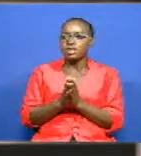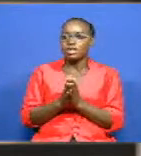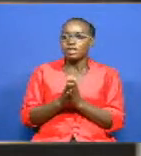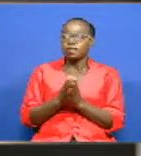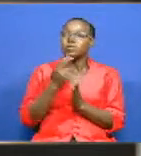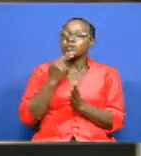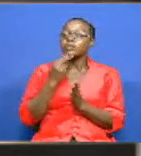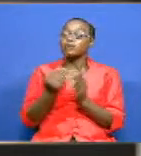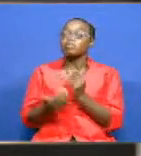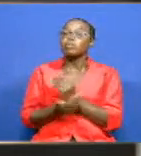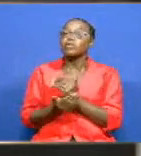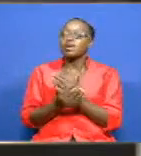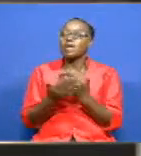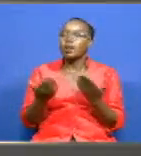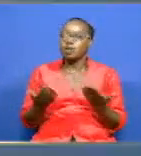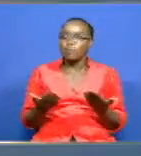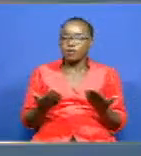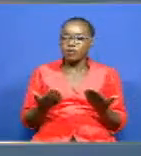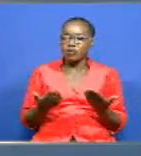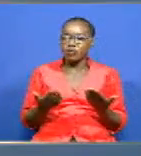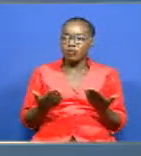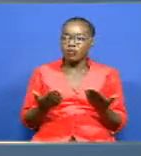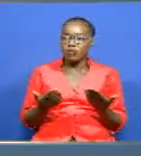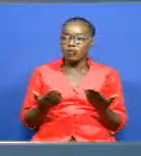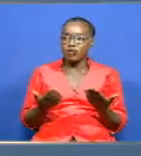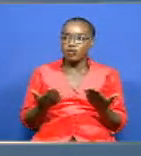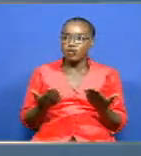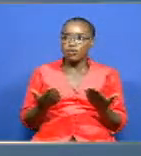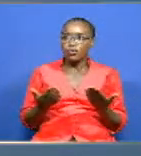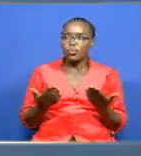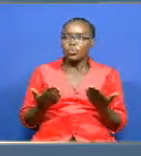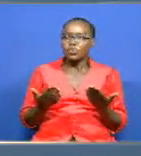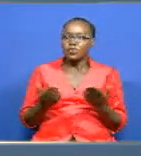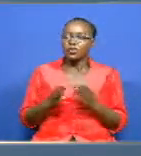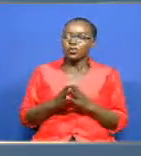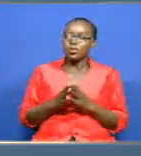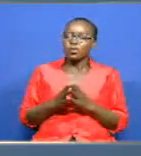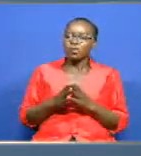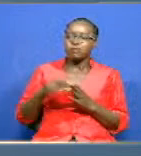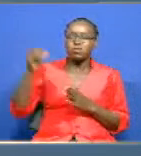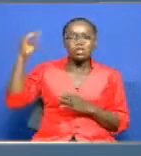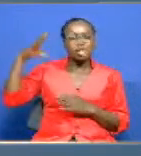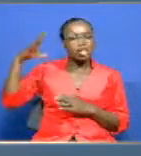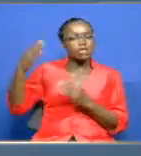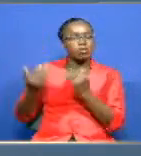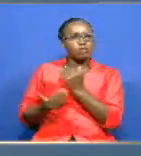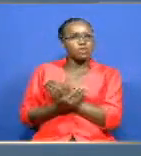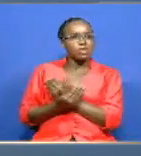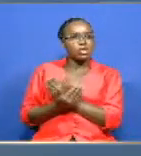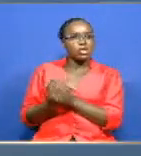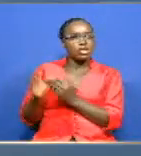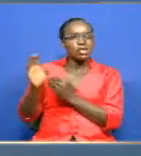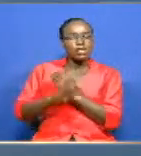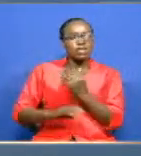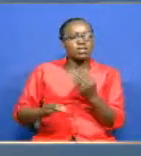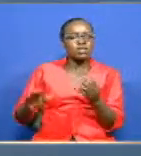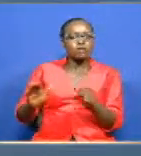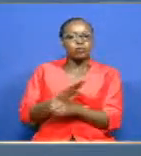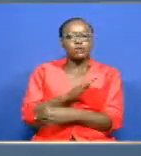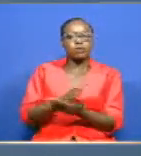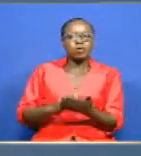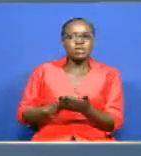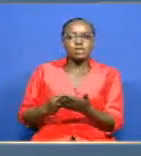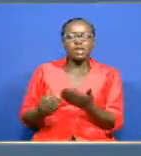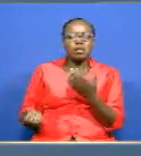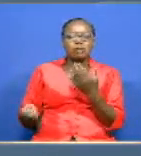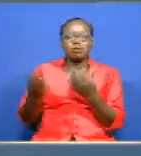Tuesday morning will be looking like, and we'll be waking up to quite the sunny morning from most parts of the country. From Mandera, Garissa,